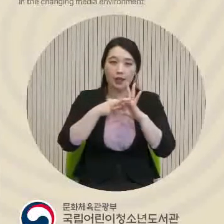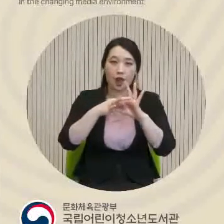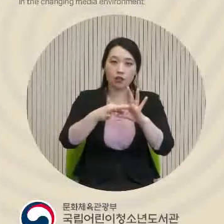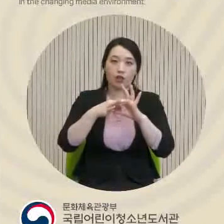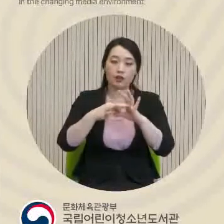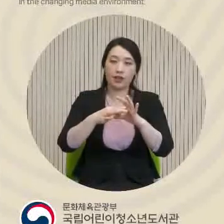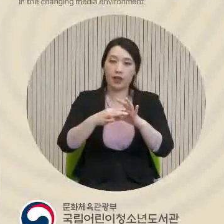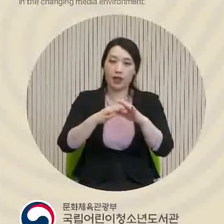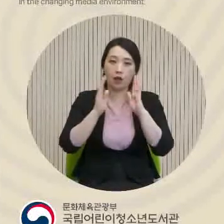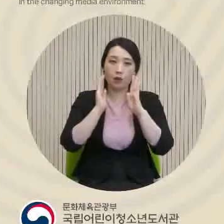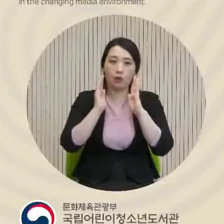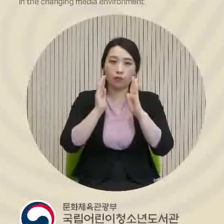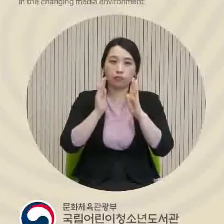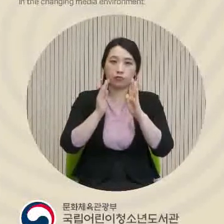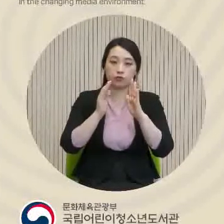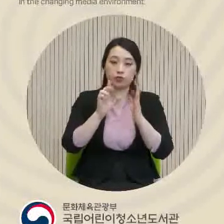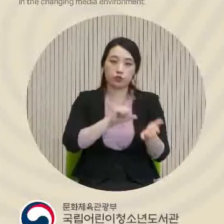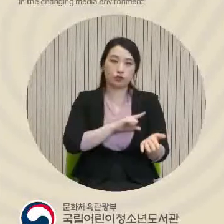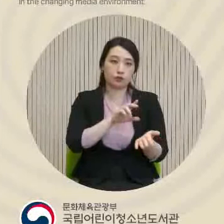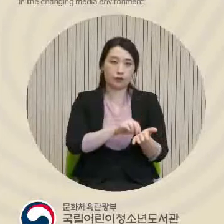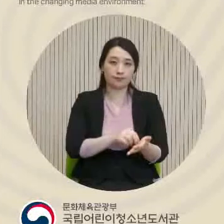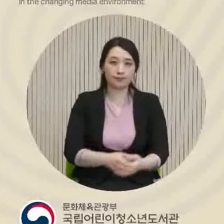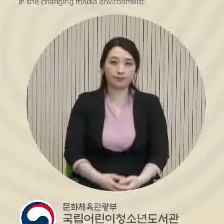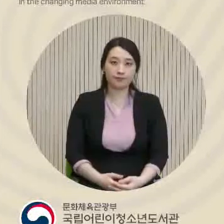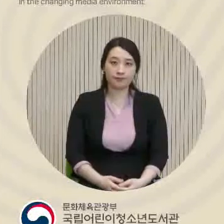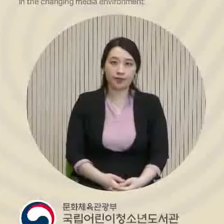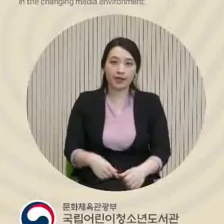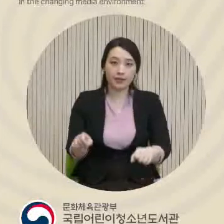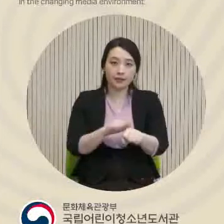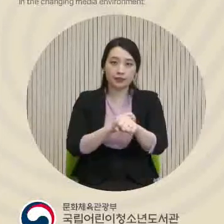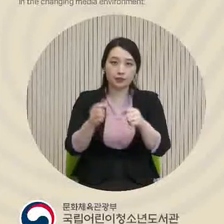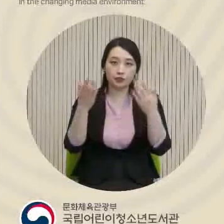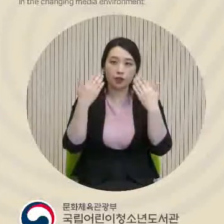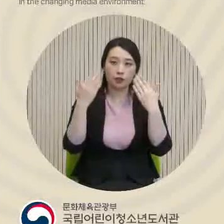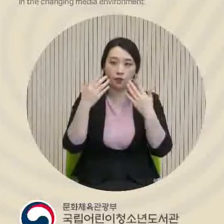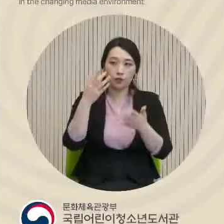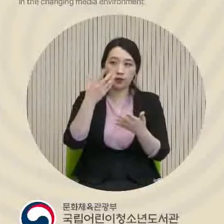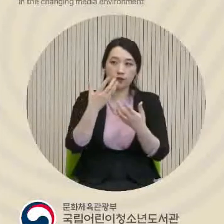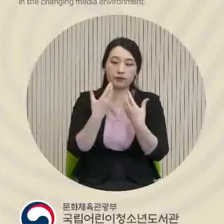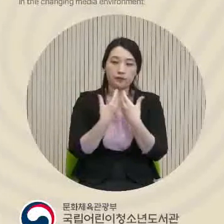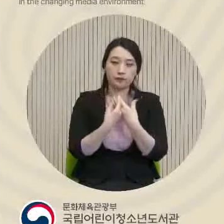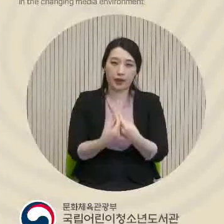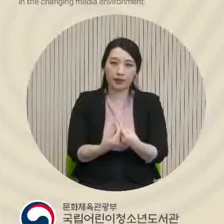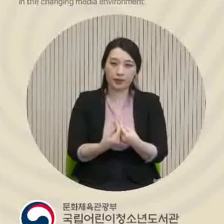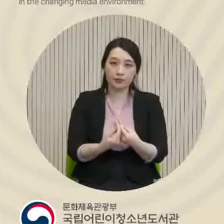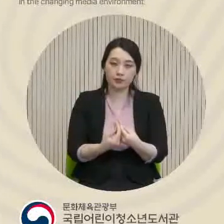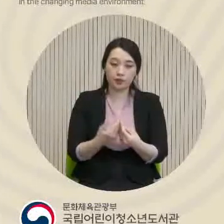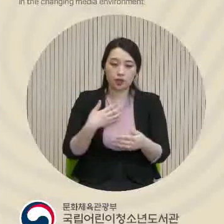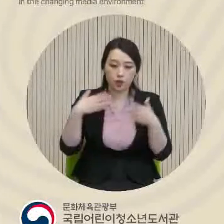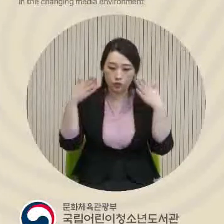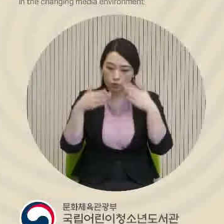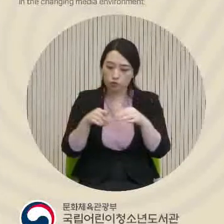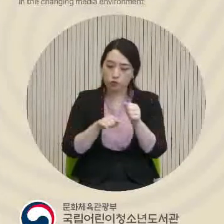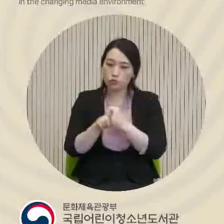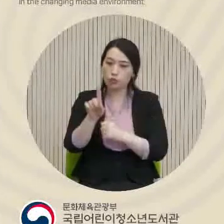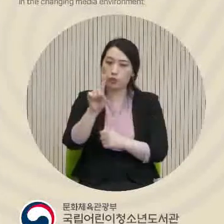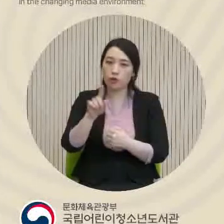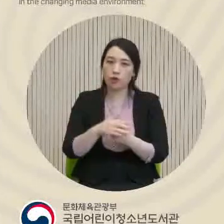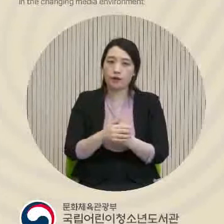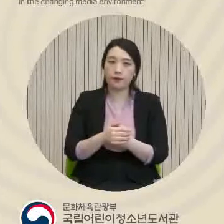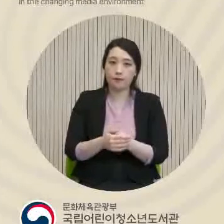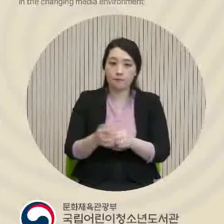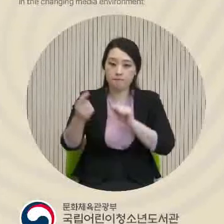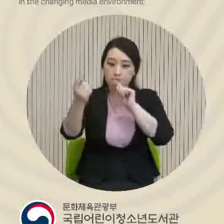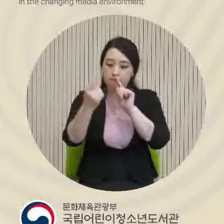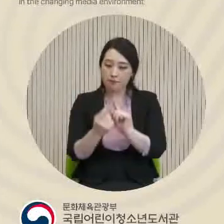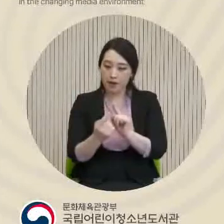Secondly, I want to talk about the research on connected learning and tasks ahead. The reason that we paid